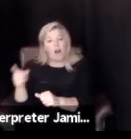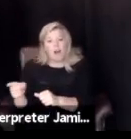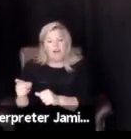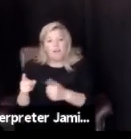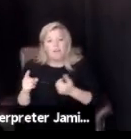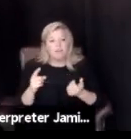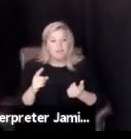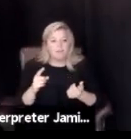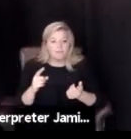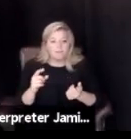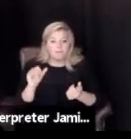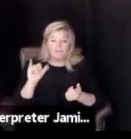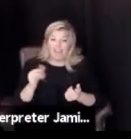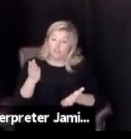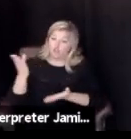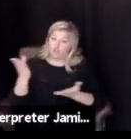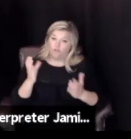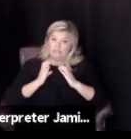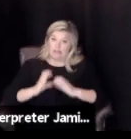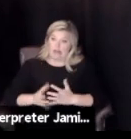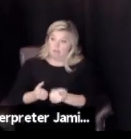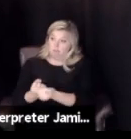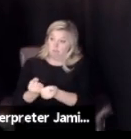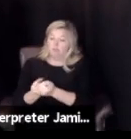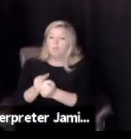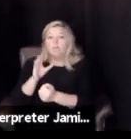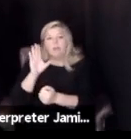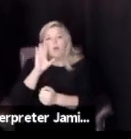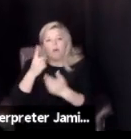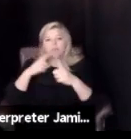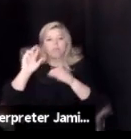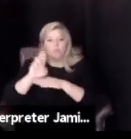client, make sure you get results. It will make the world of difference in your business.